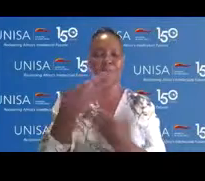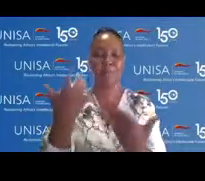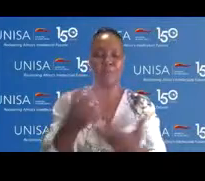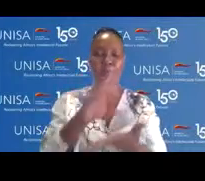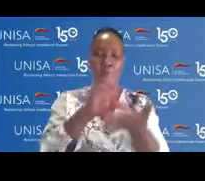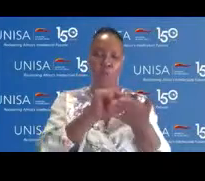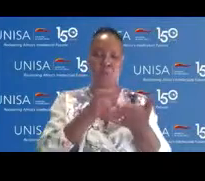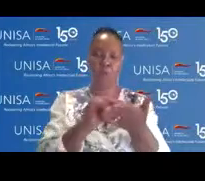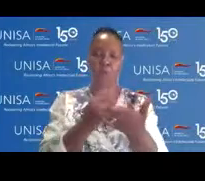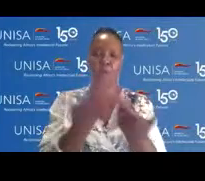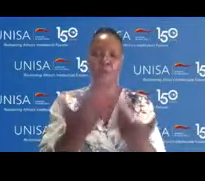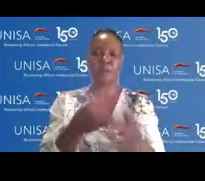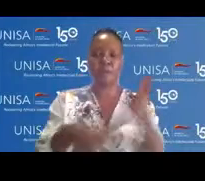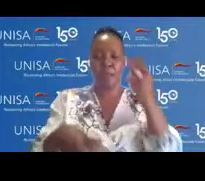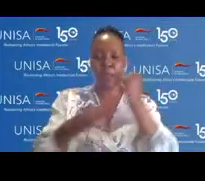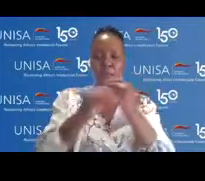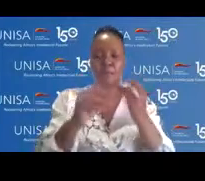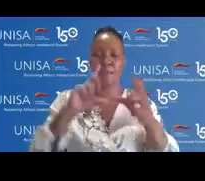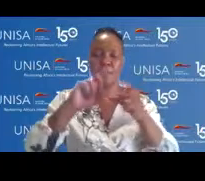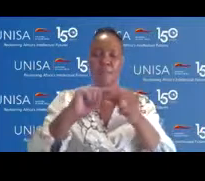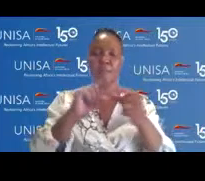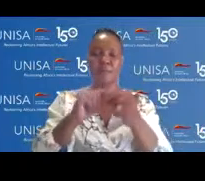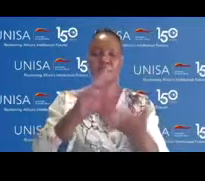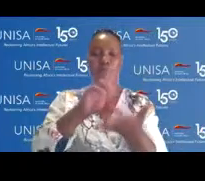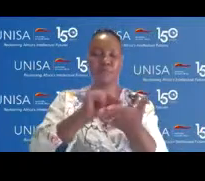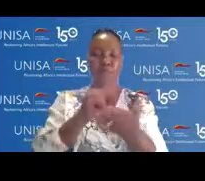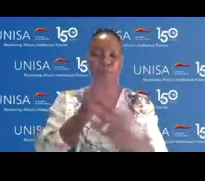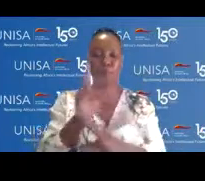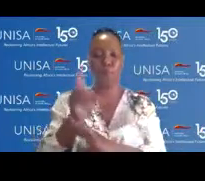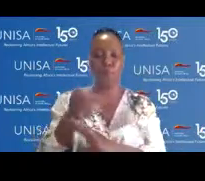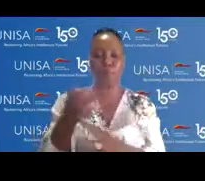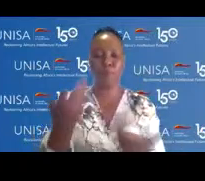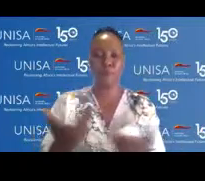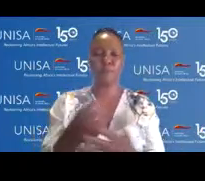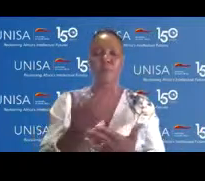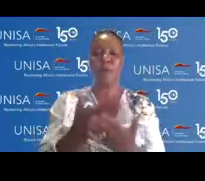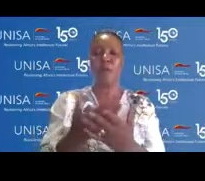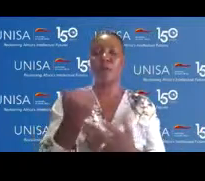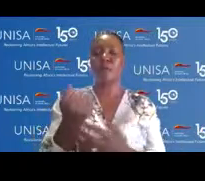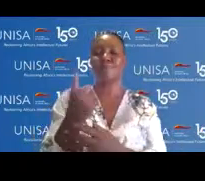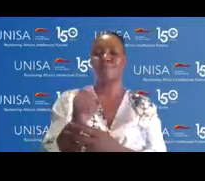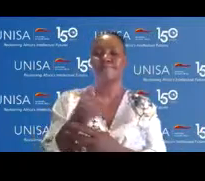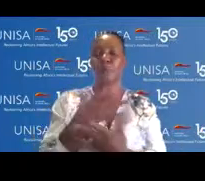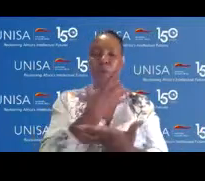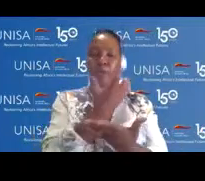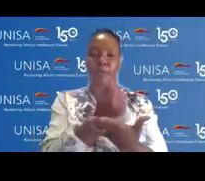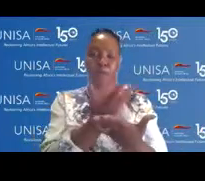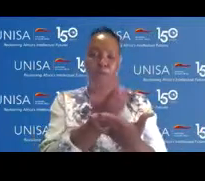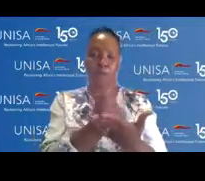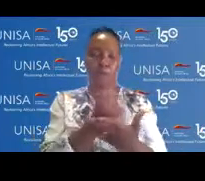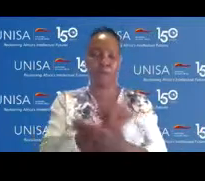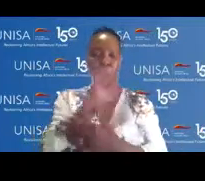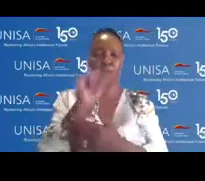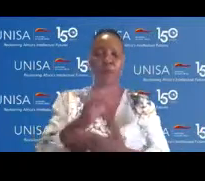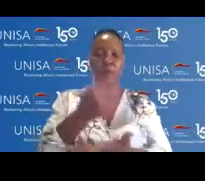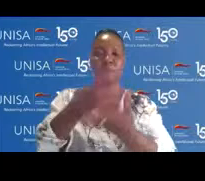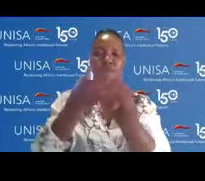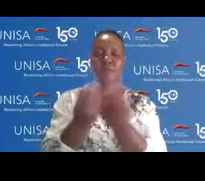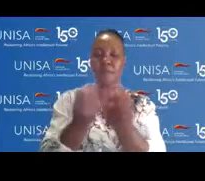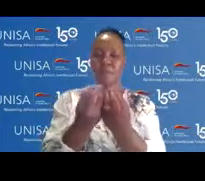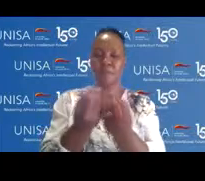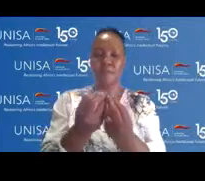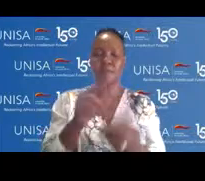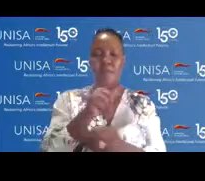a link there to download it as well. So you can have that recording on your device. So this is the